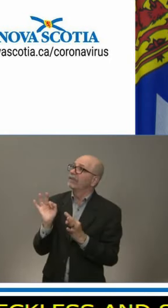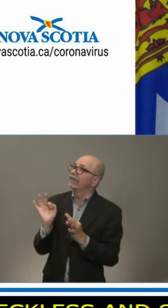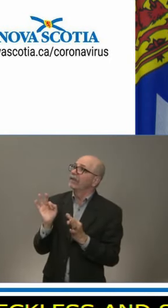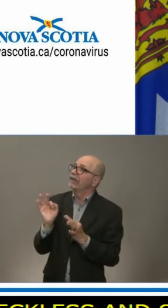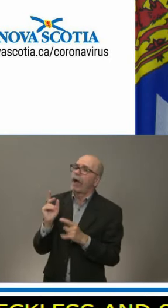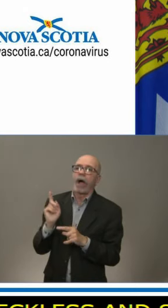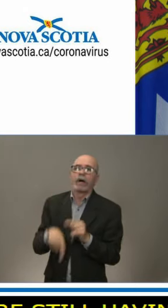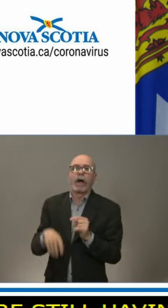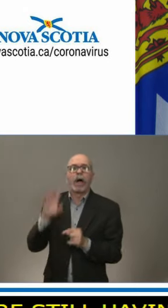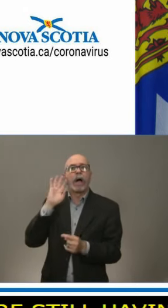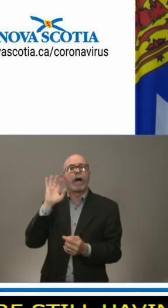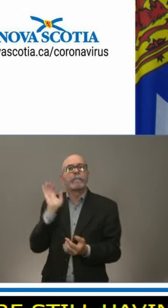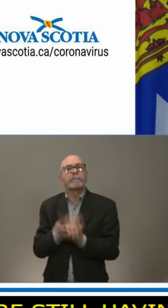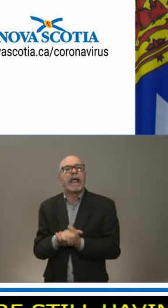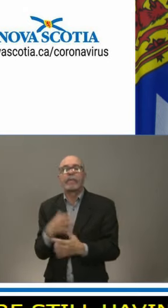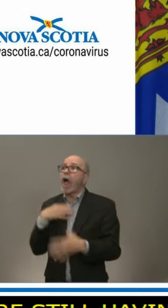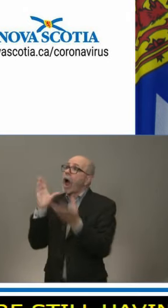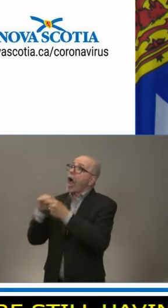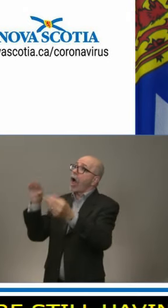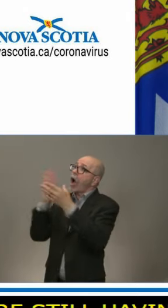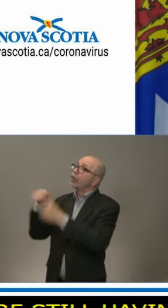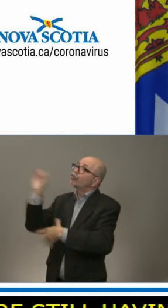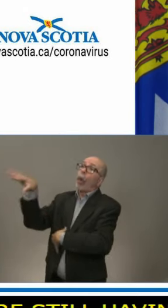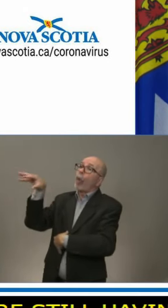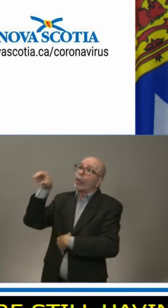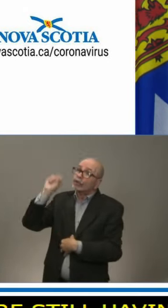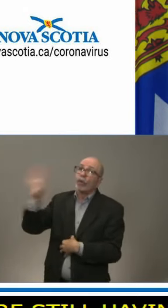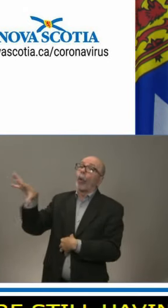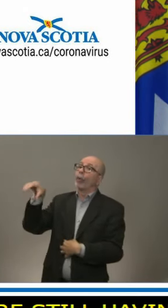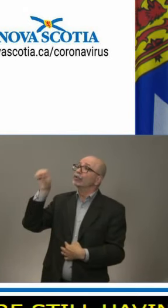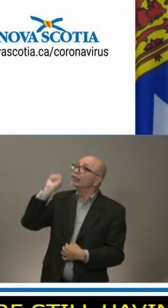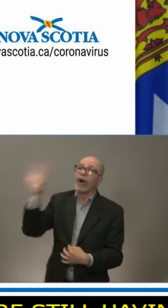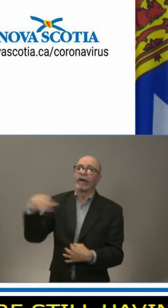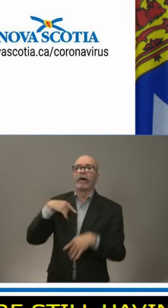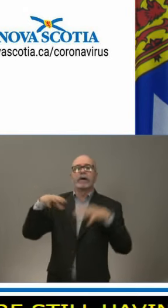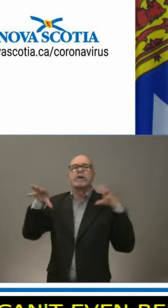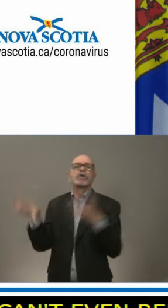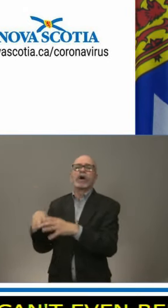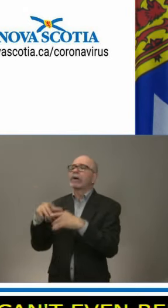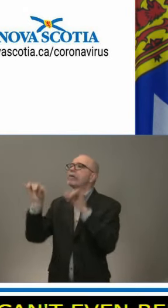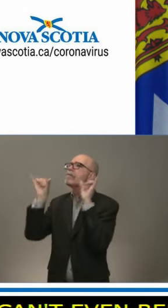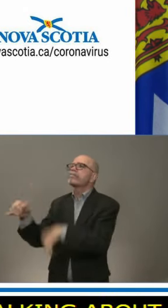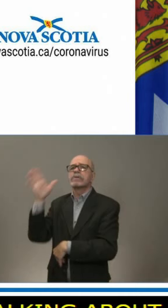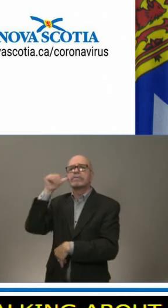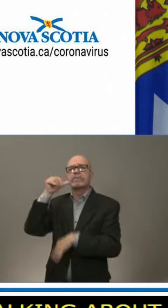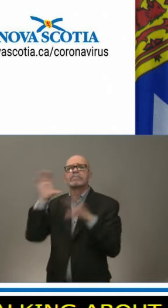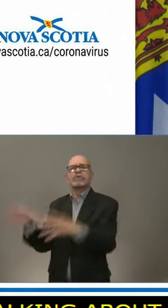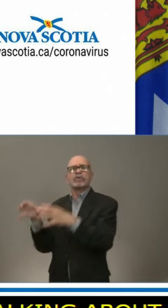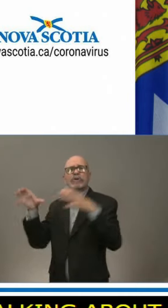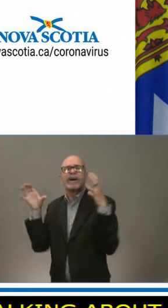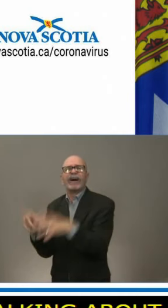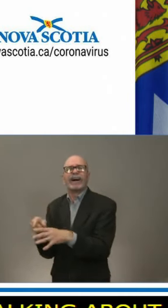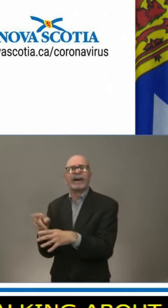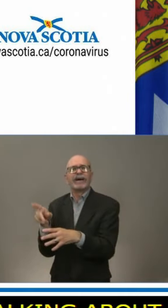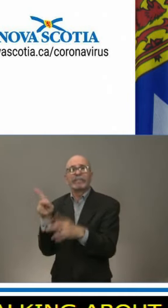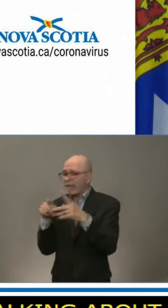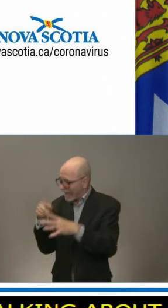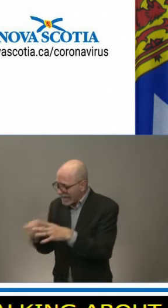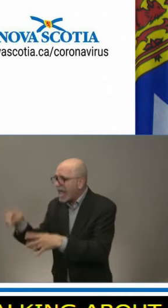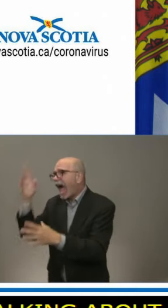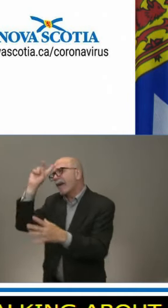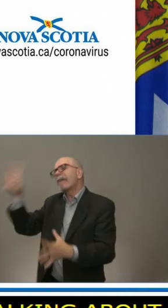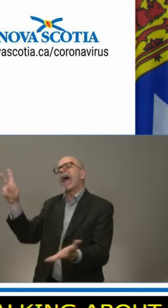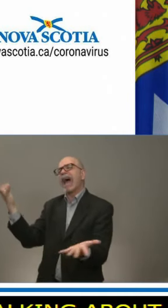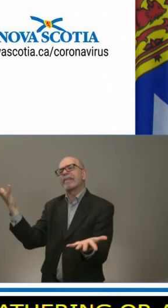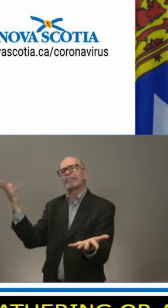some of you think it's okay to have a gathering or party. You are not only putting yourself at risk, you are putting everyone in